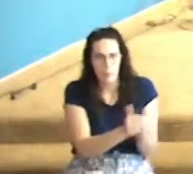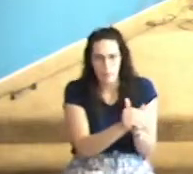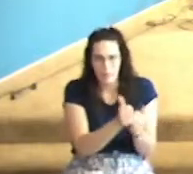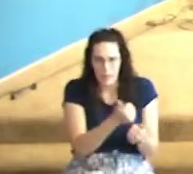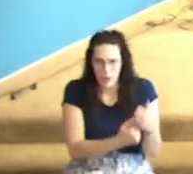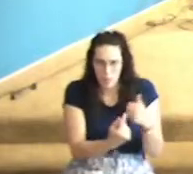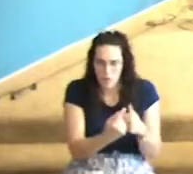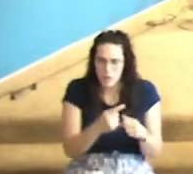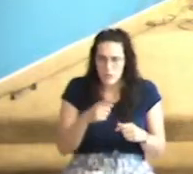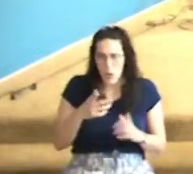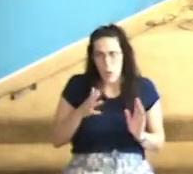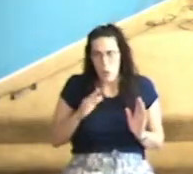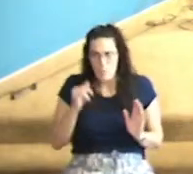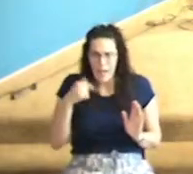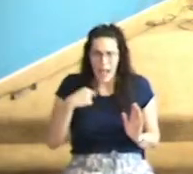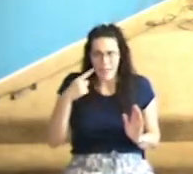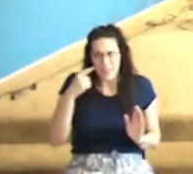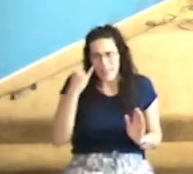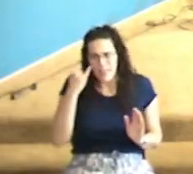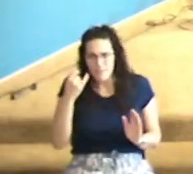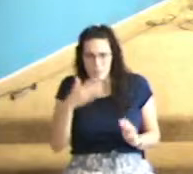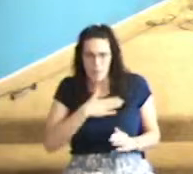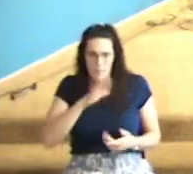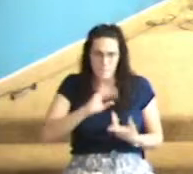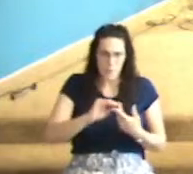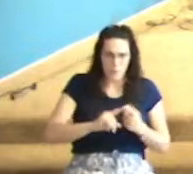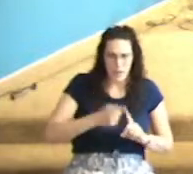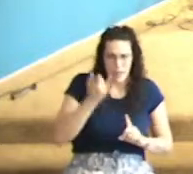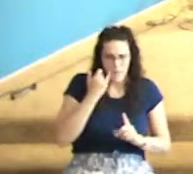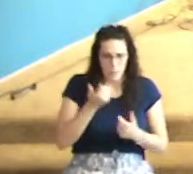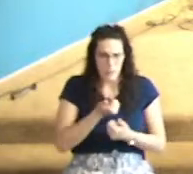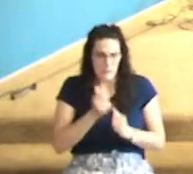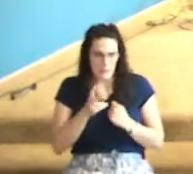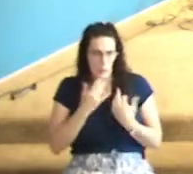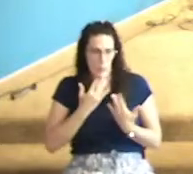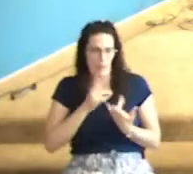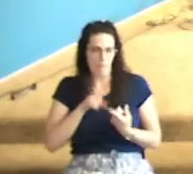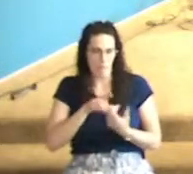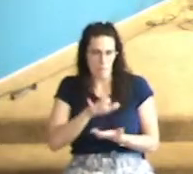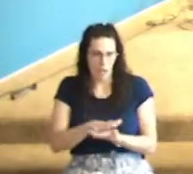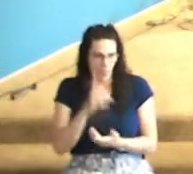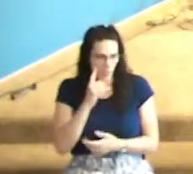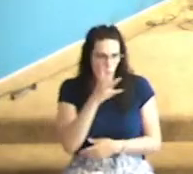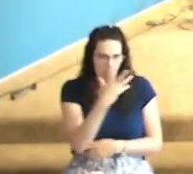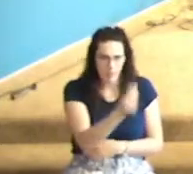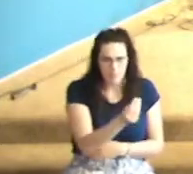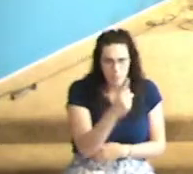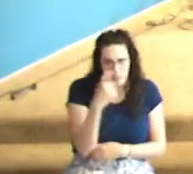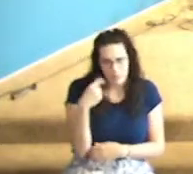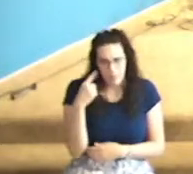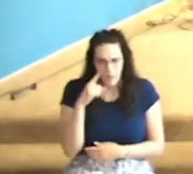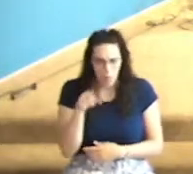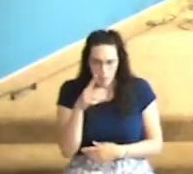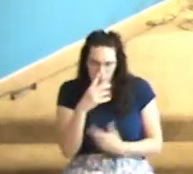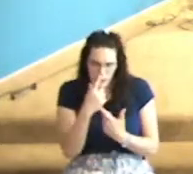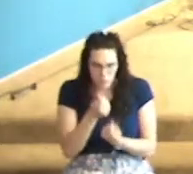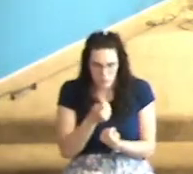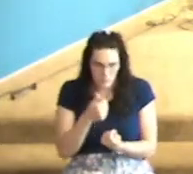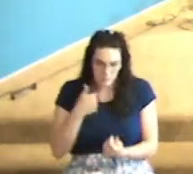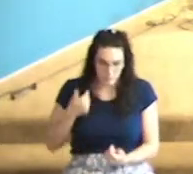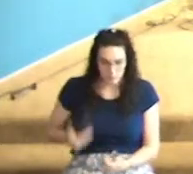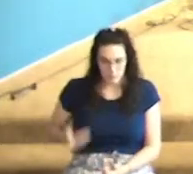my boyfriend, if we kind of save ourselves, I think he's going to leave me because I think he's just interested in